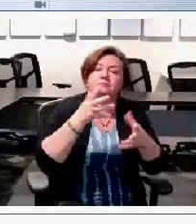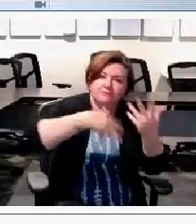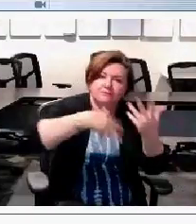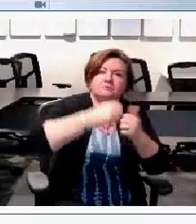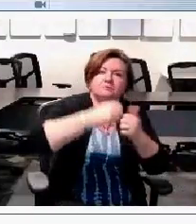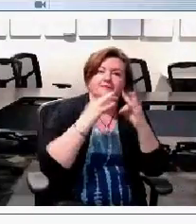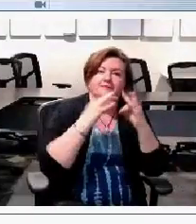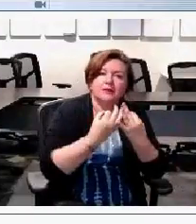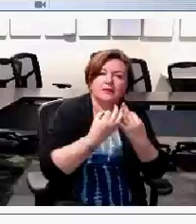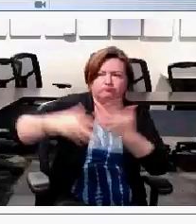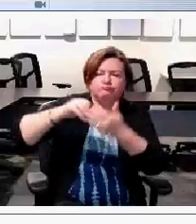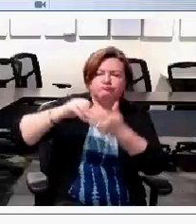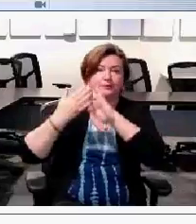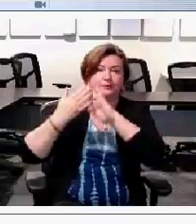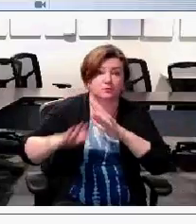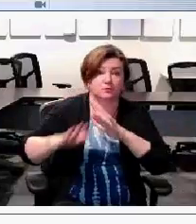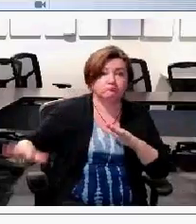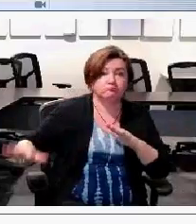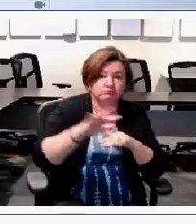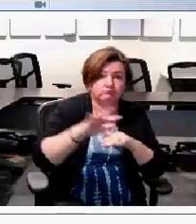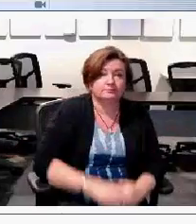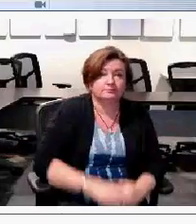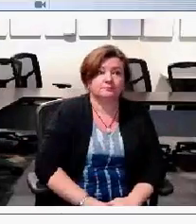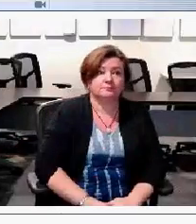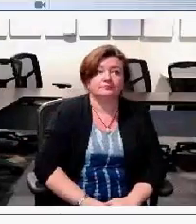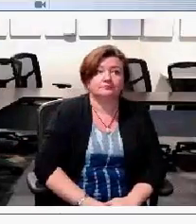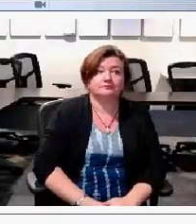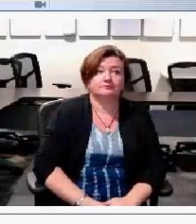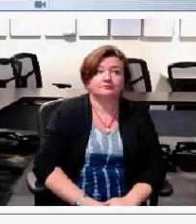their families and in their communities.